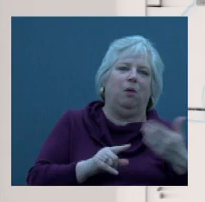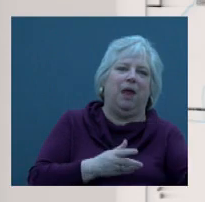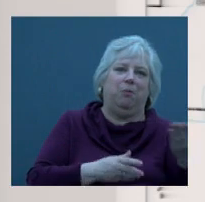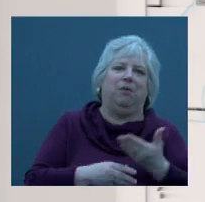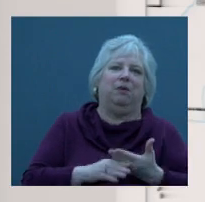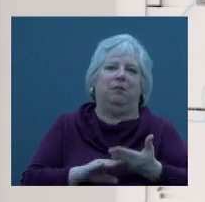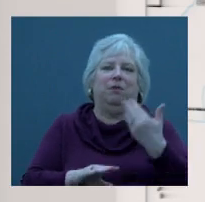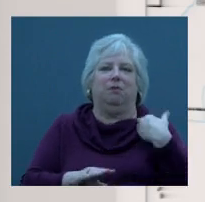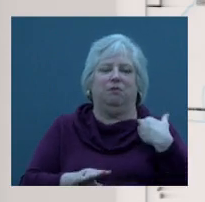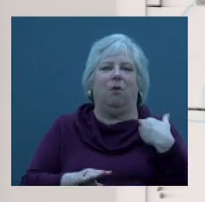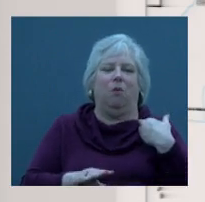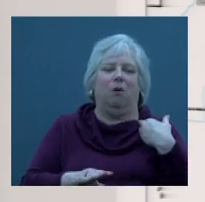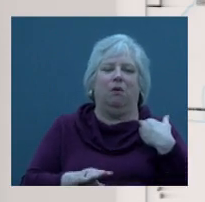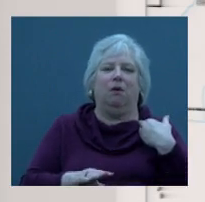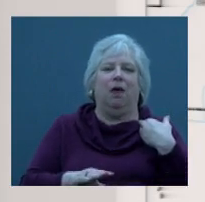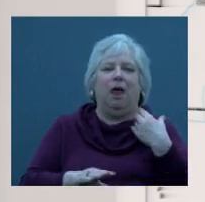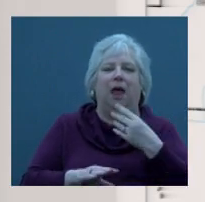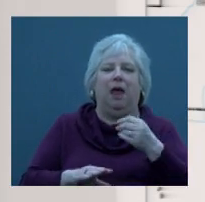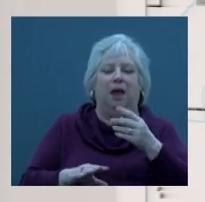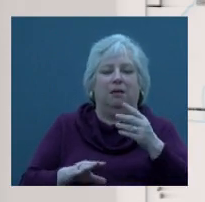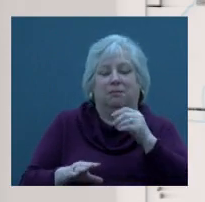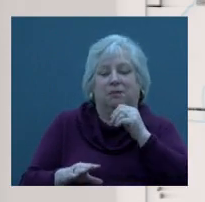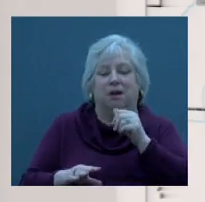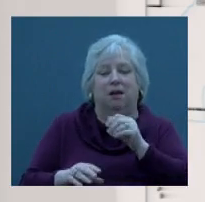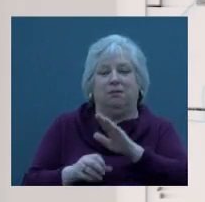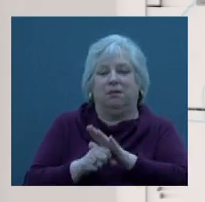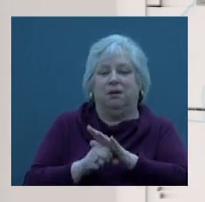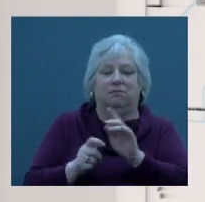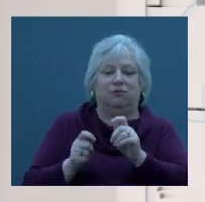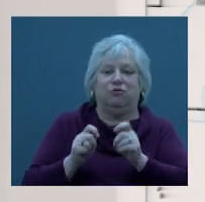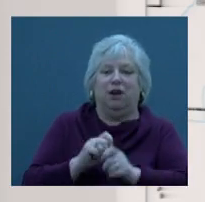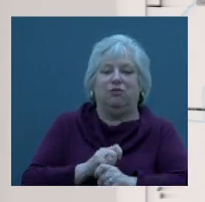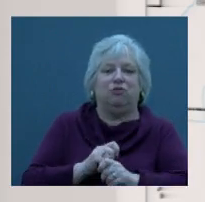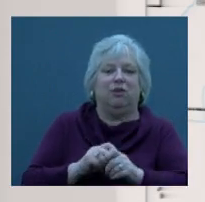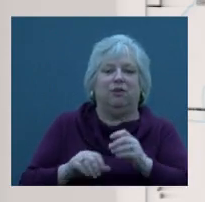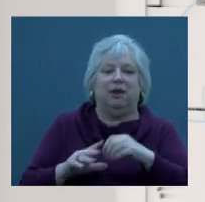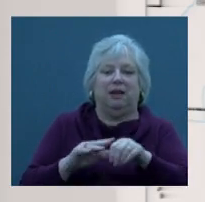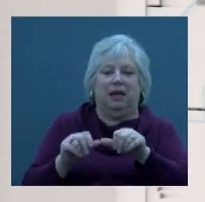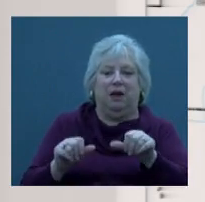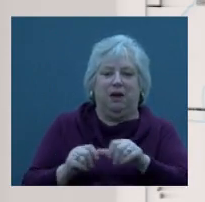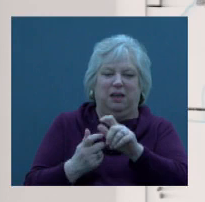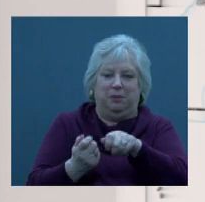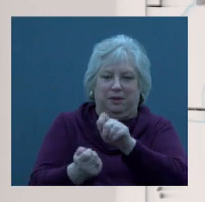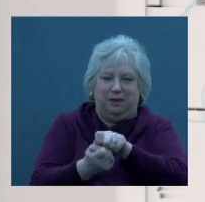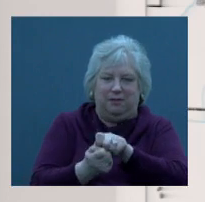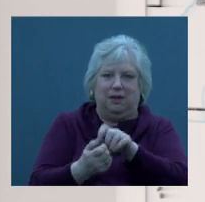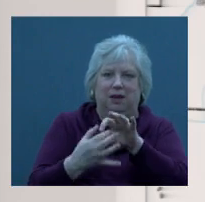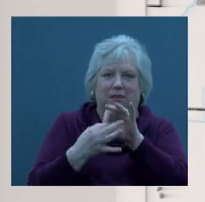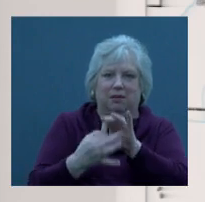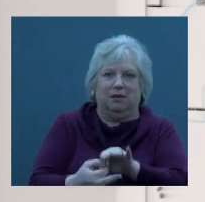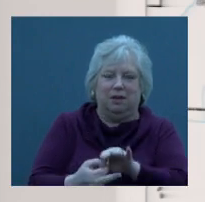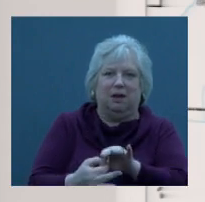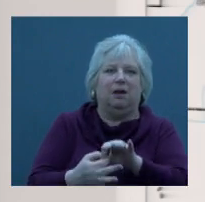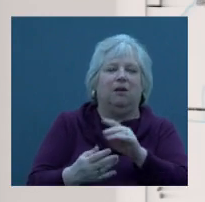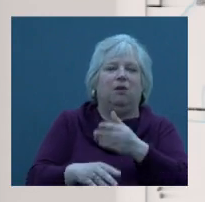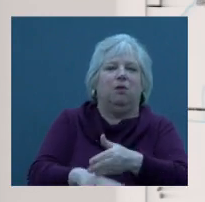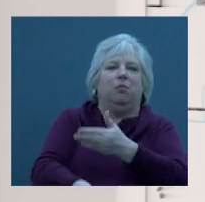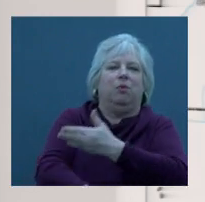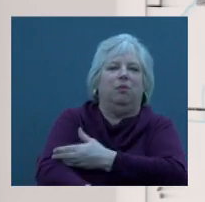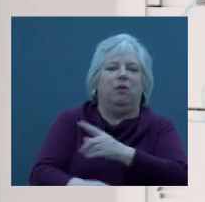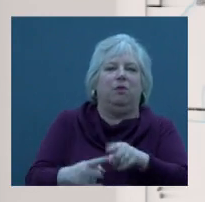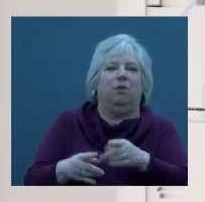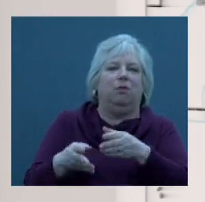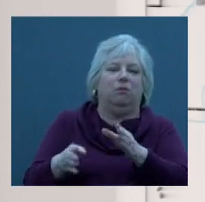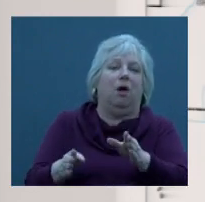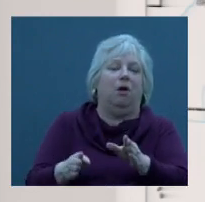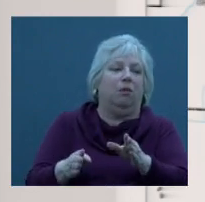not been any changes that would in the area specifically regarding improvements to the